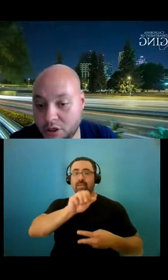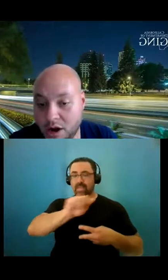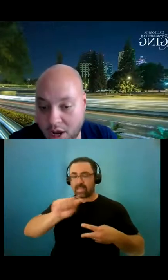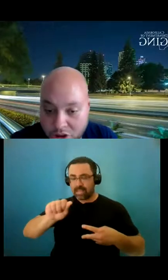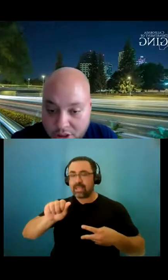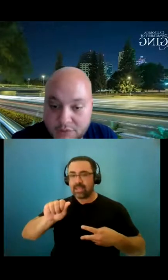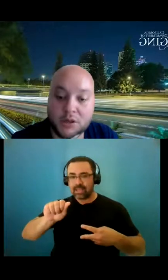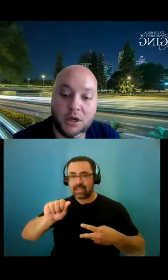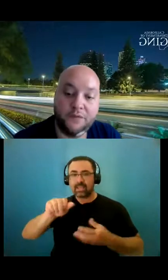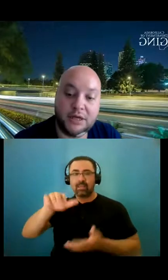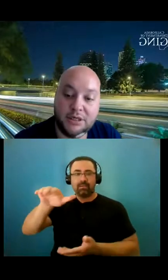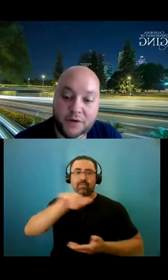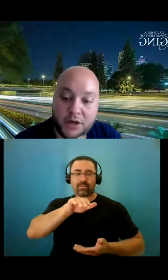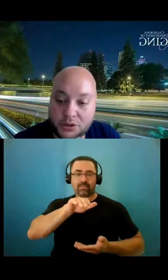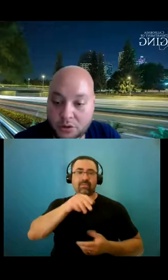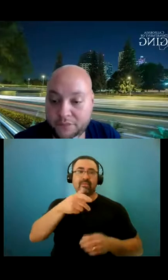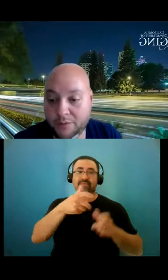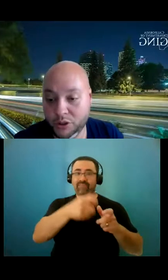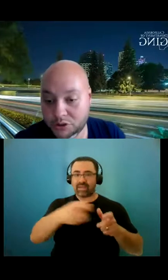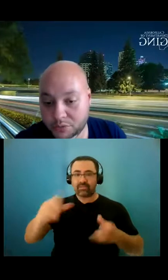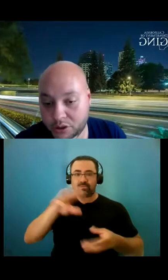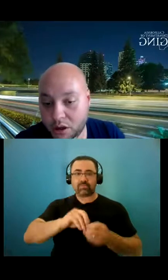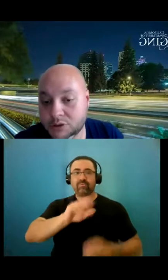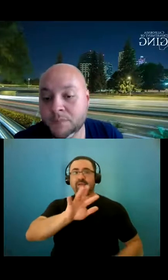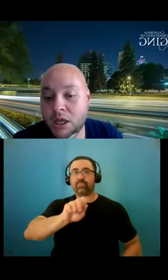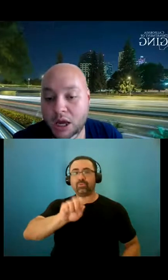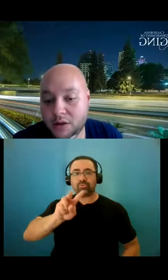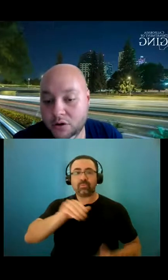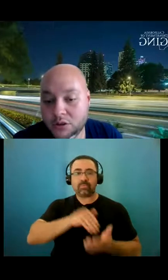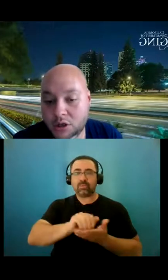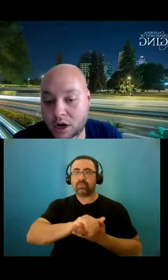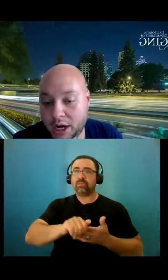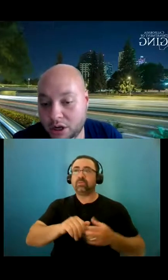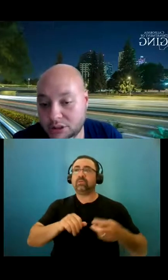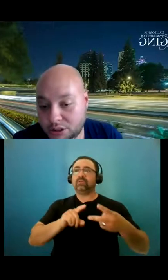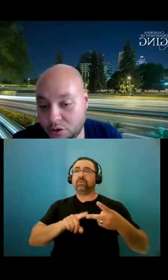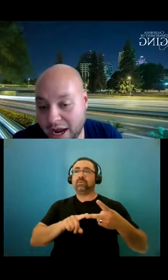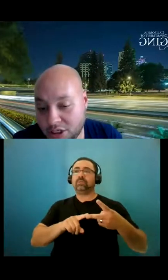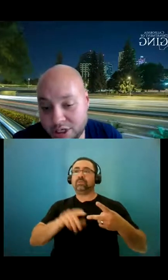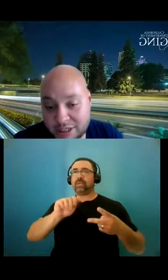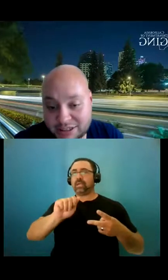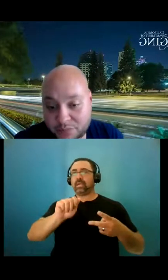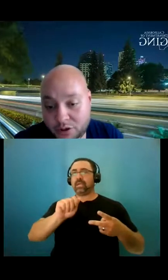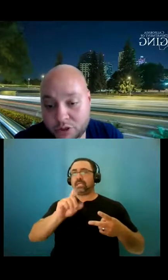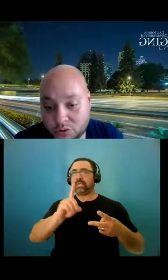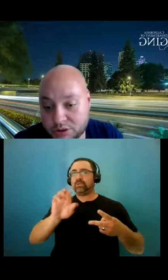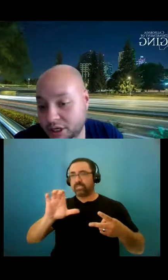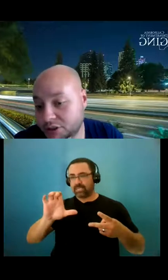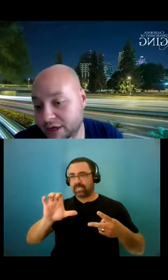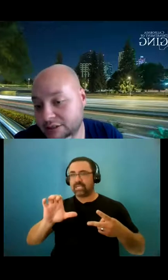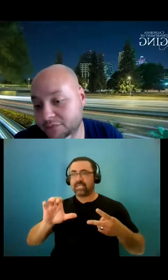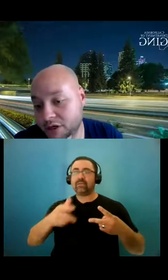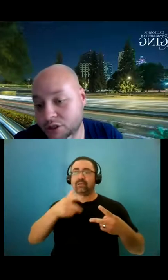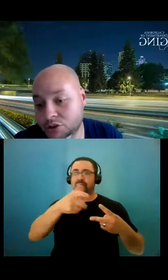Agency on Aging's vaccine funding totaling $5.2 million. And the other was our ADRC or Aging and Disability Resource